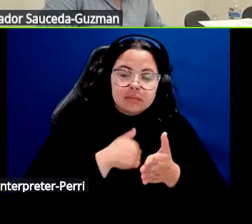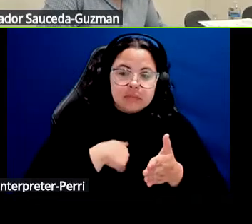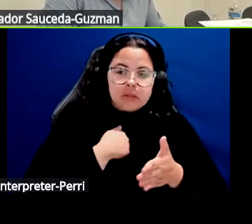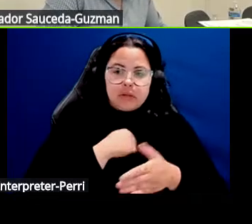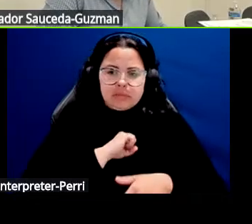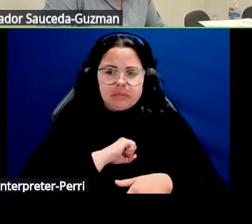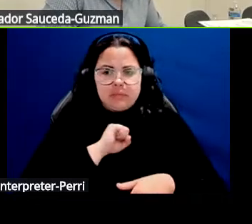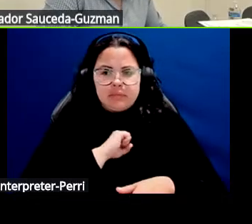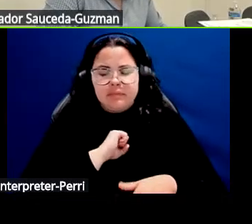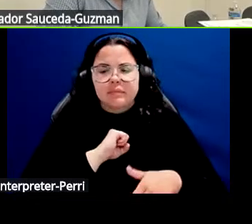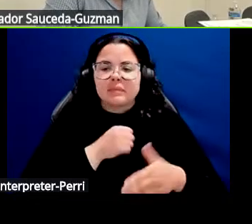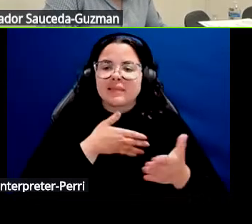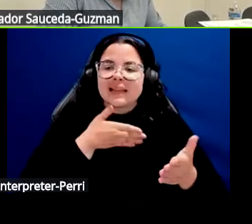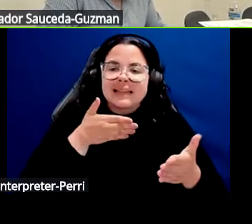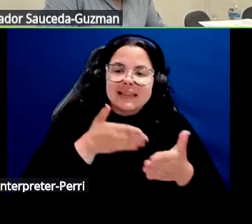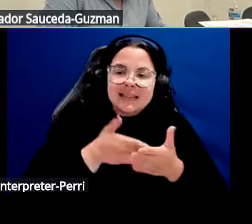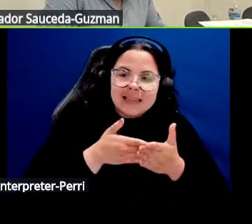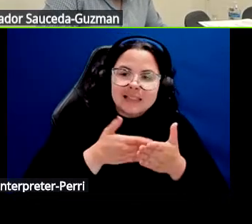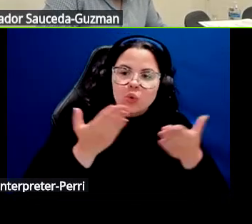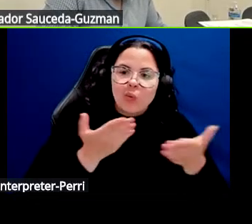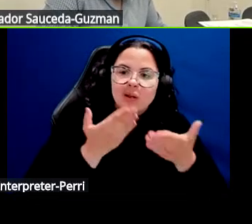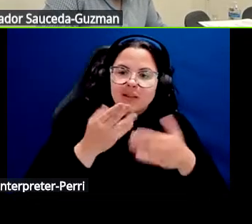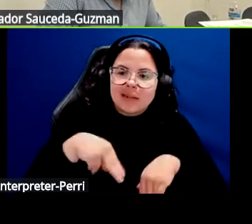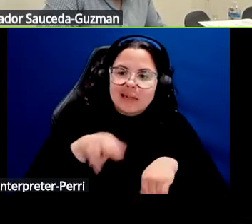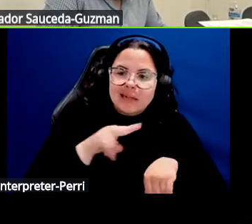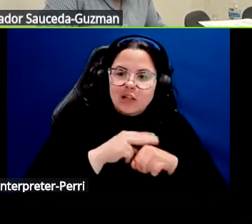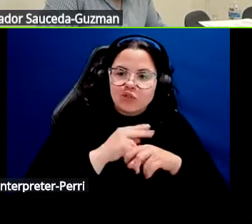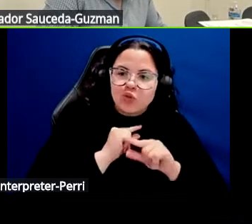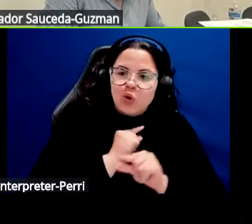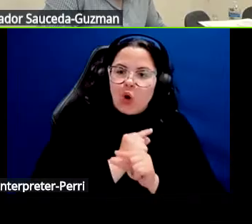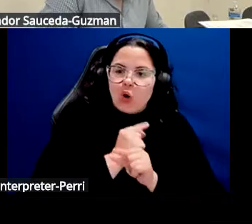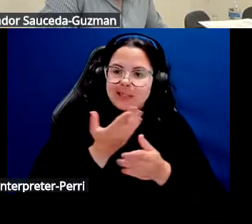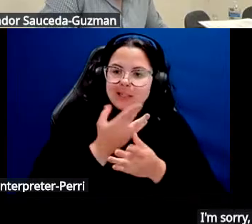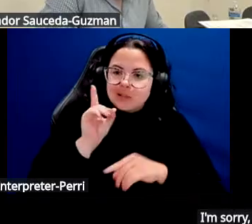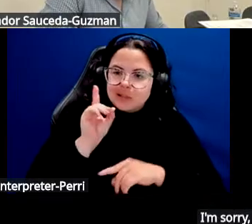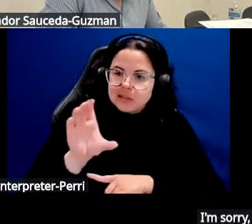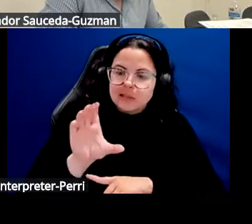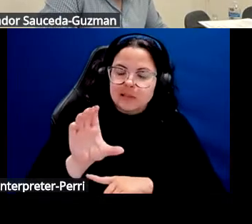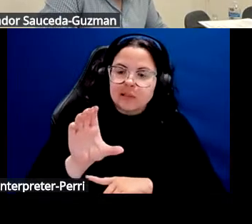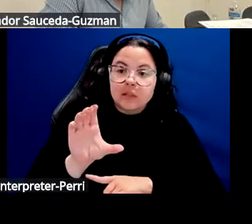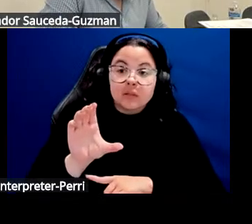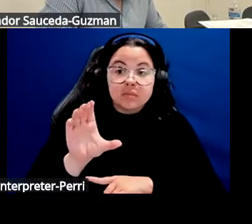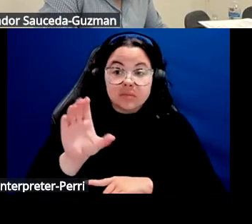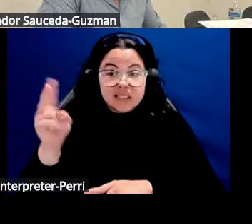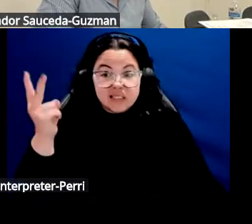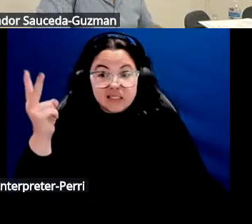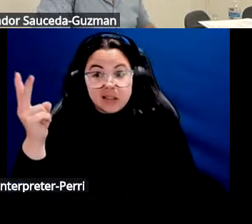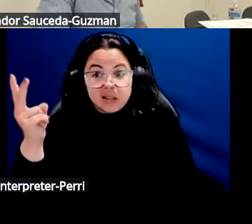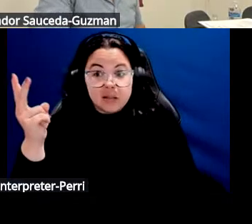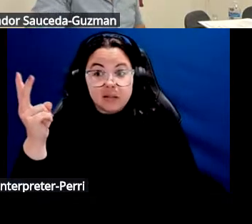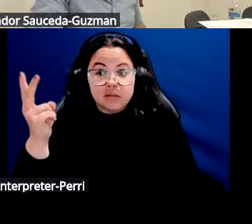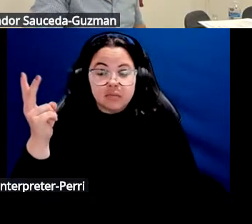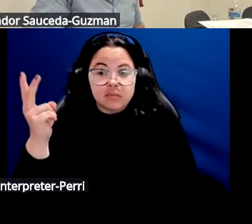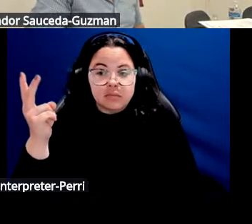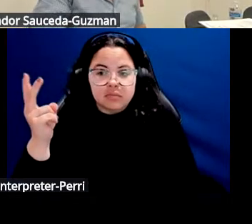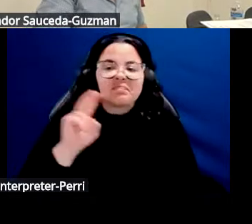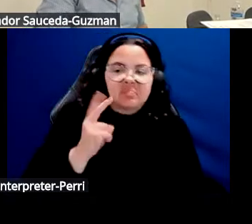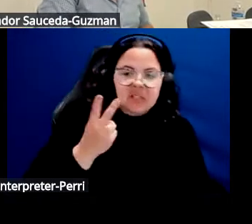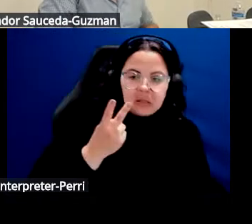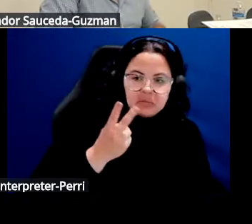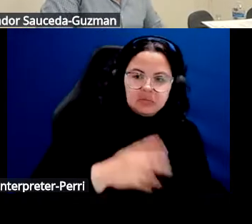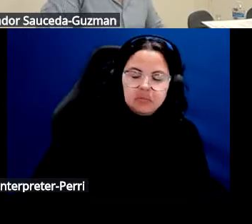a proposal against the presence of the National Guard in Washington, D.C. Can I get a second on this motion?